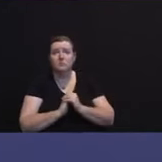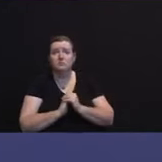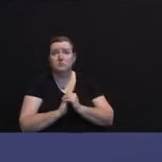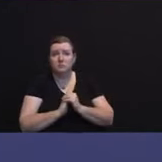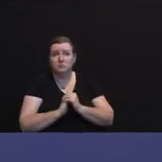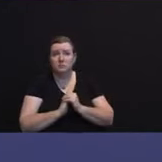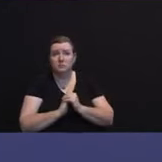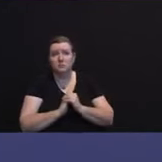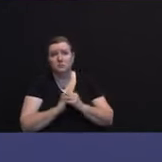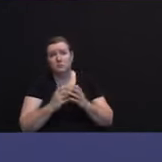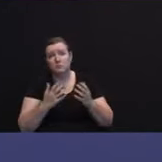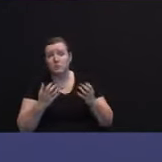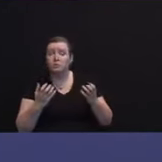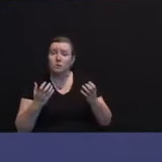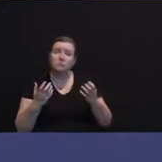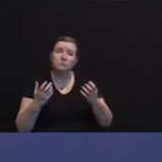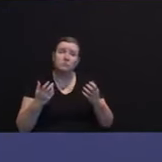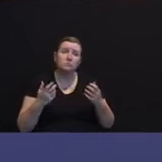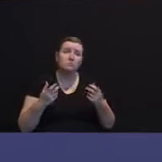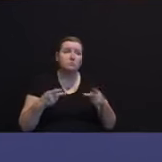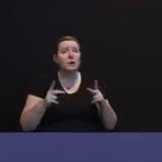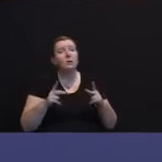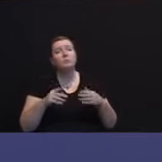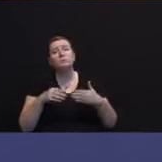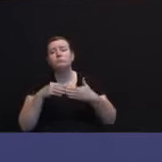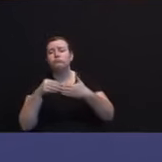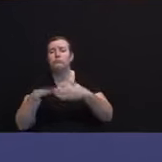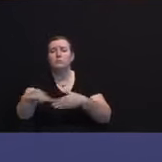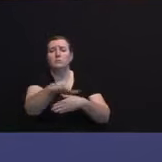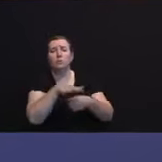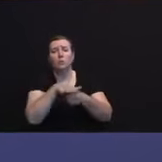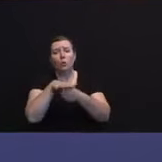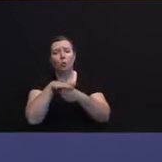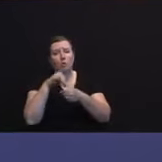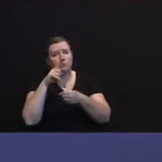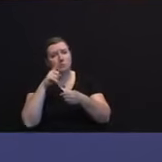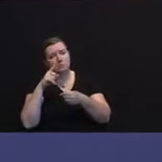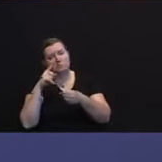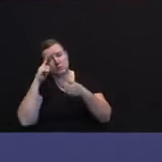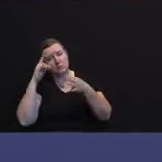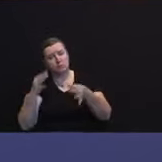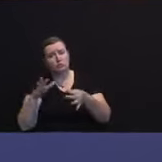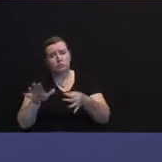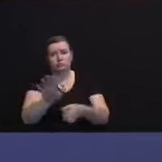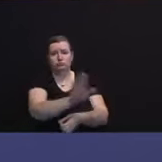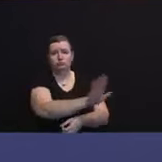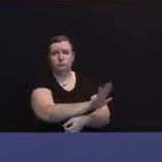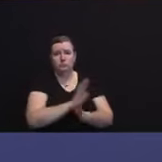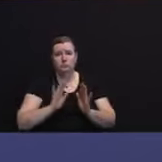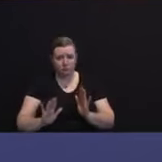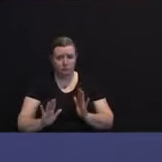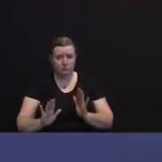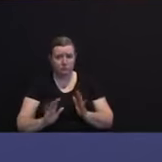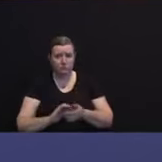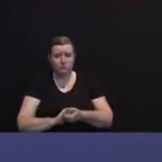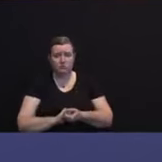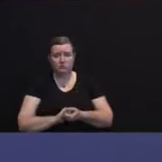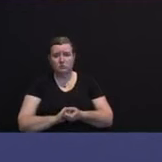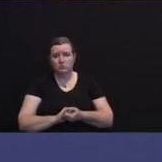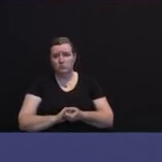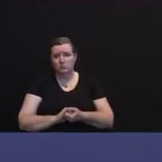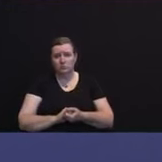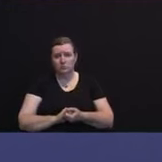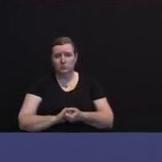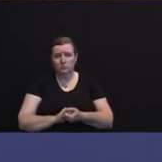that ability. So not politics, but I think just another example of where we can be more surgical than